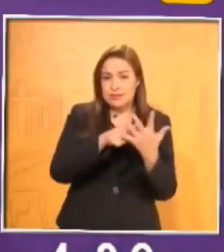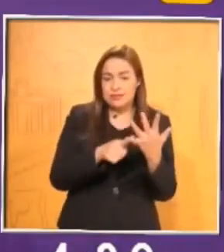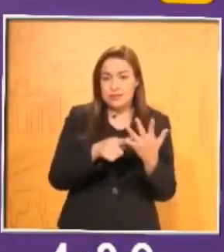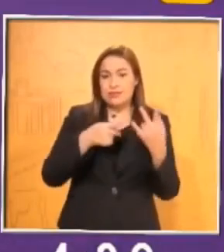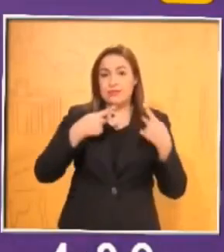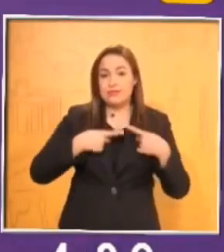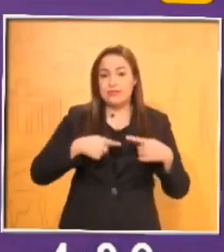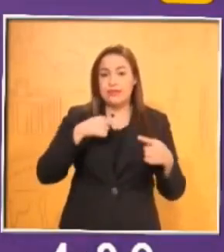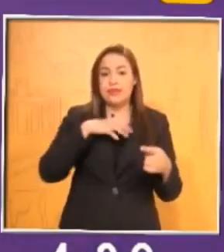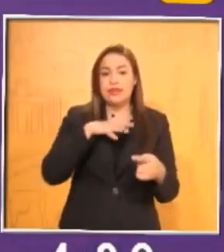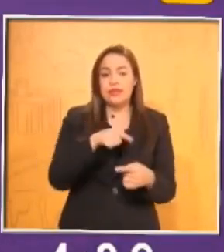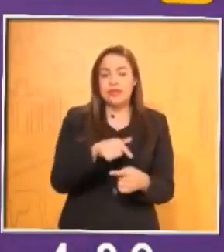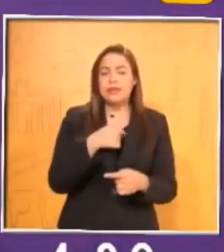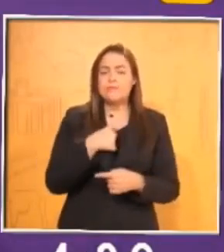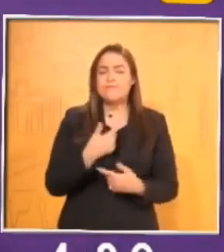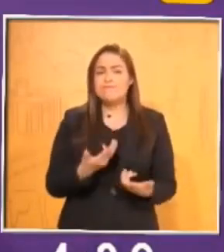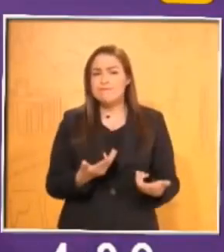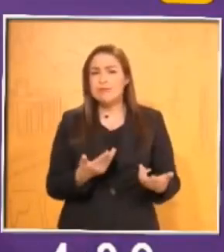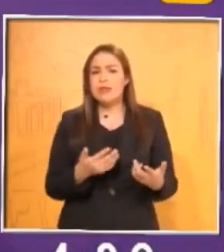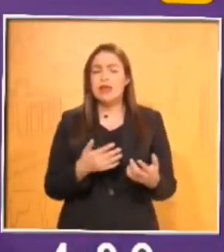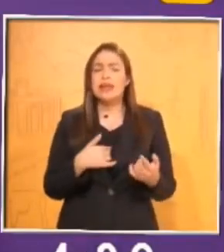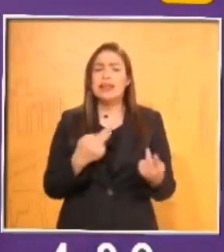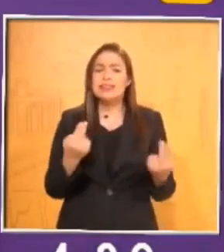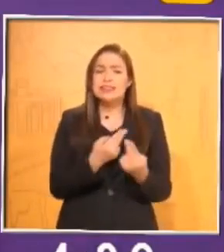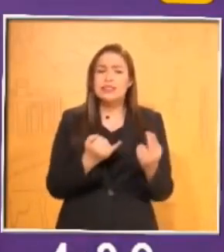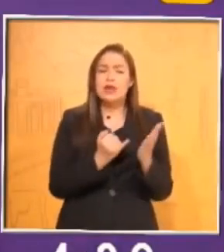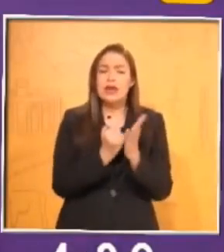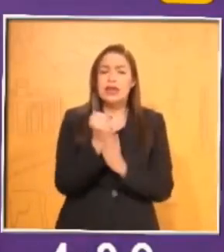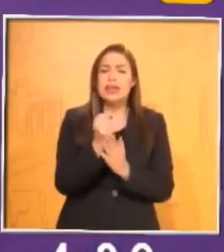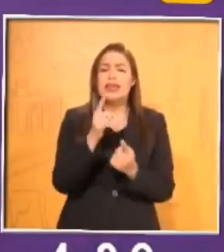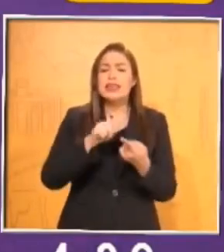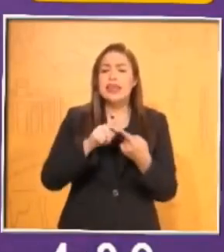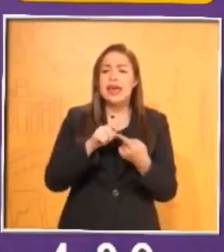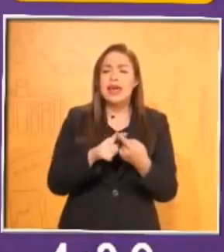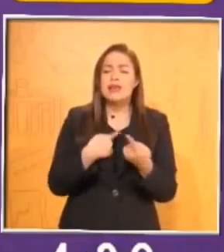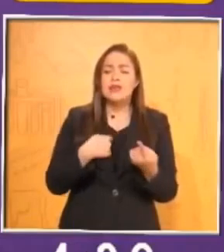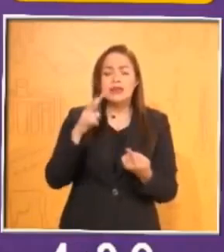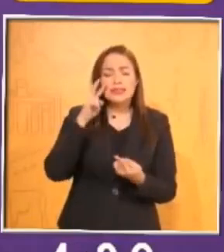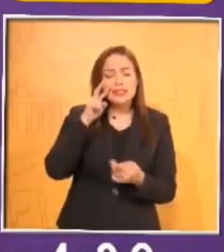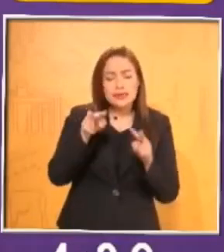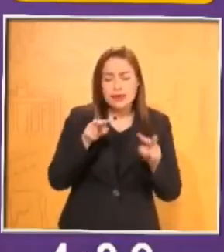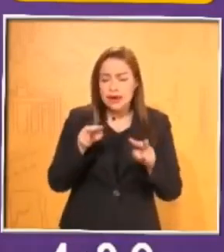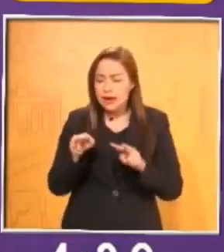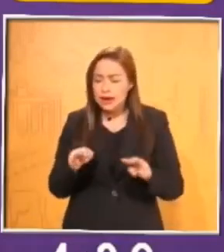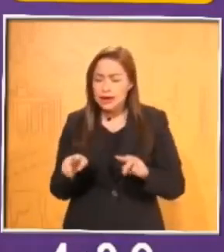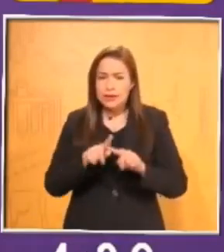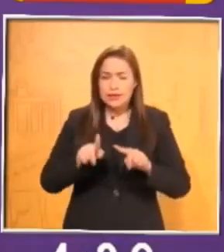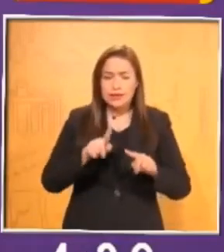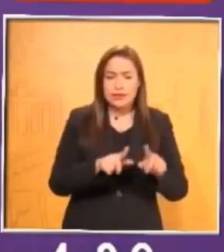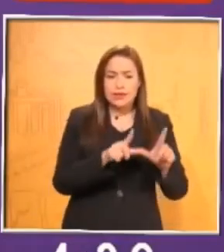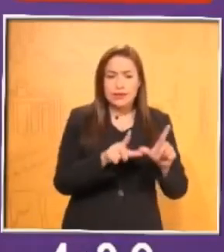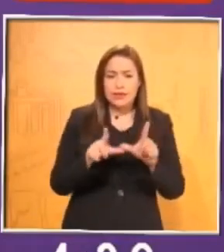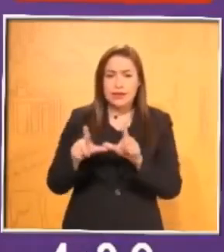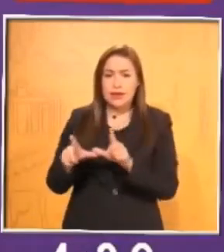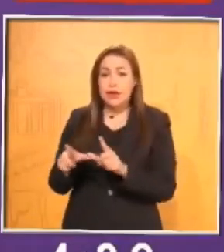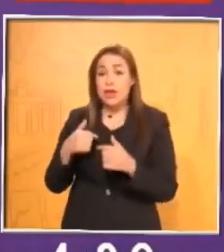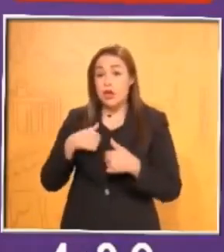thinking, and then you will decide if you are going to use speech bubbles or thought